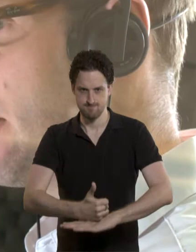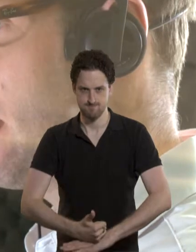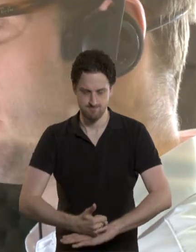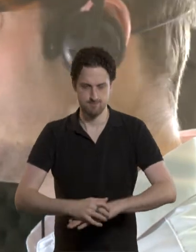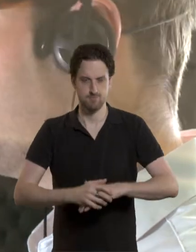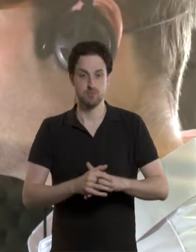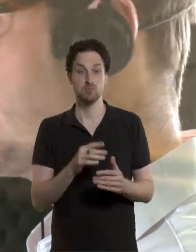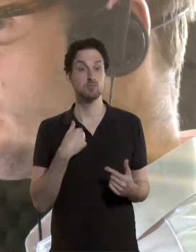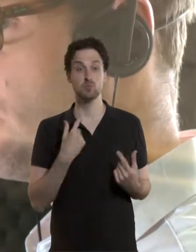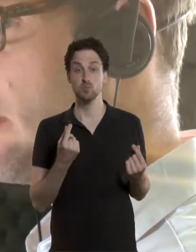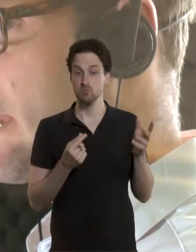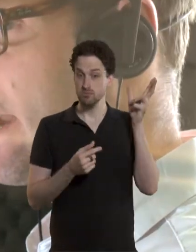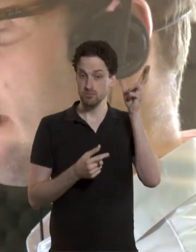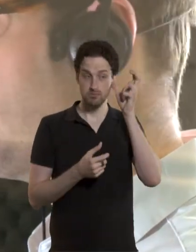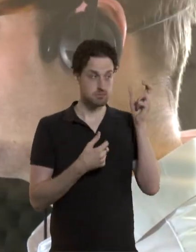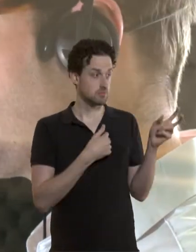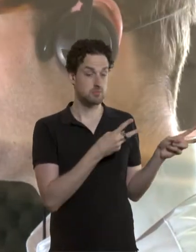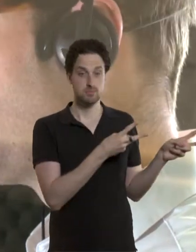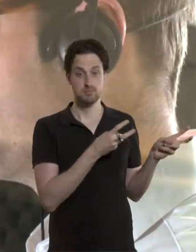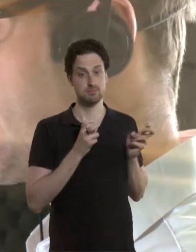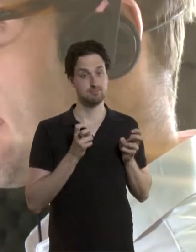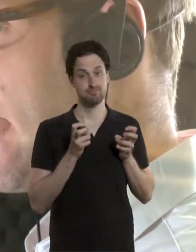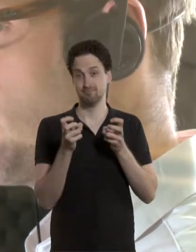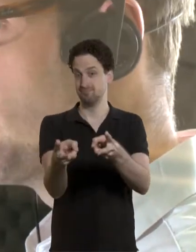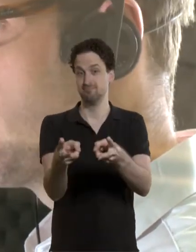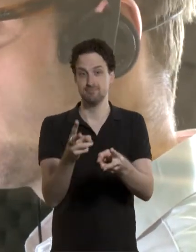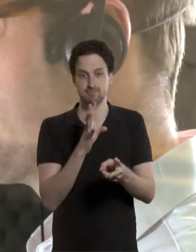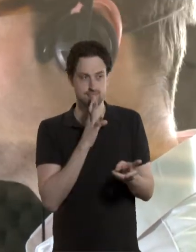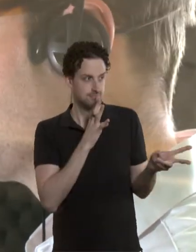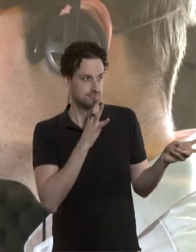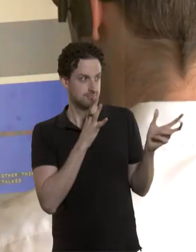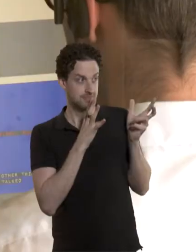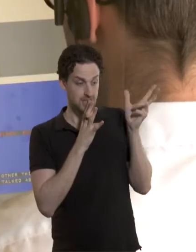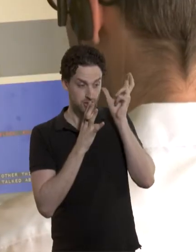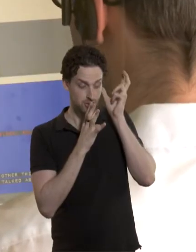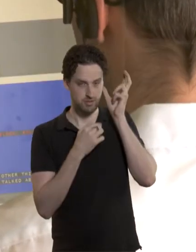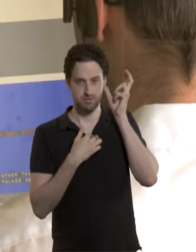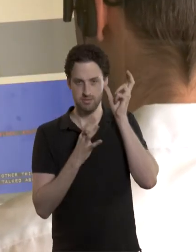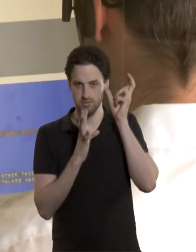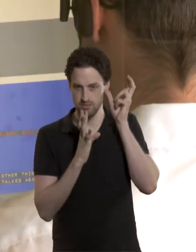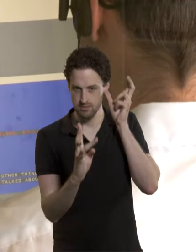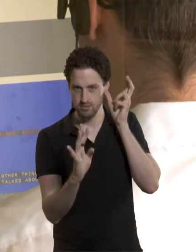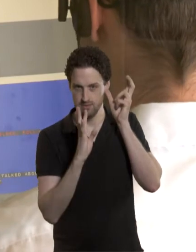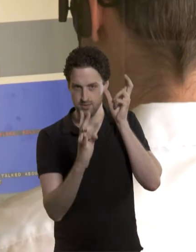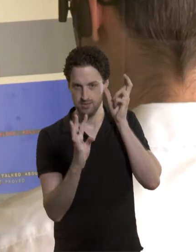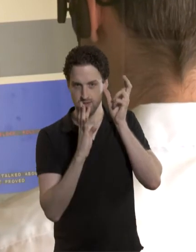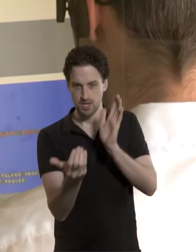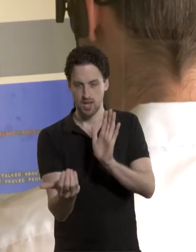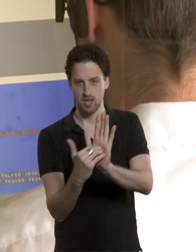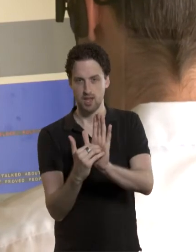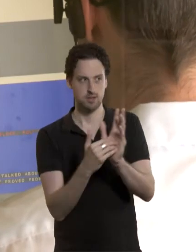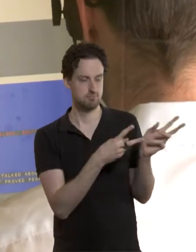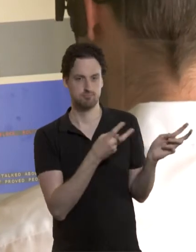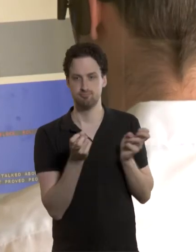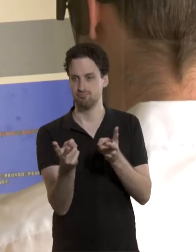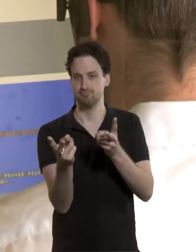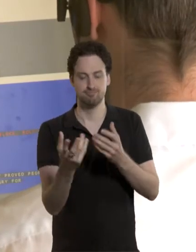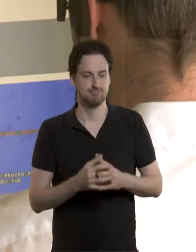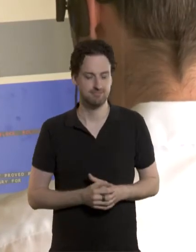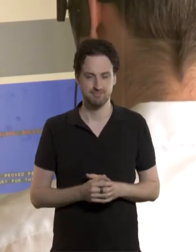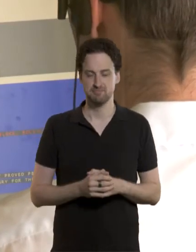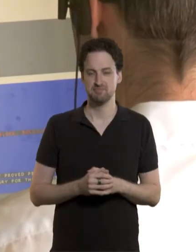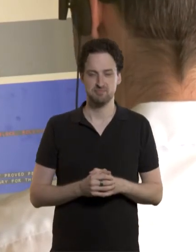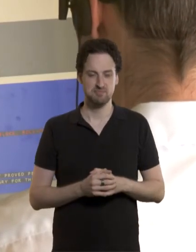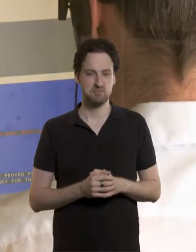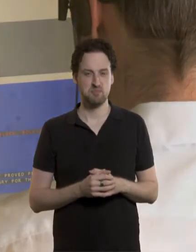when verbatim is not possible, then they are re-speaking and paraphrasing without losing any meaning from the original